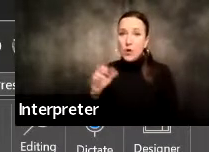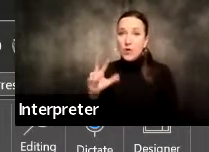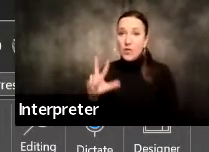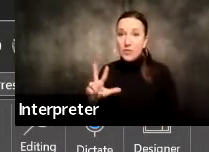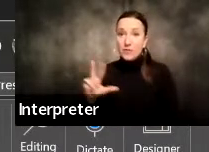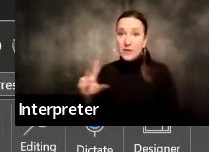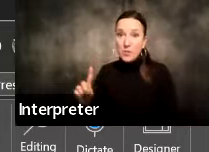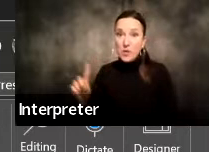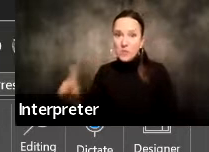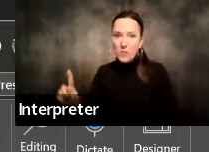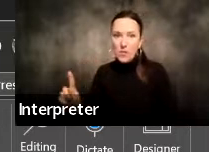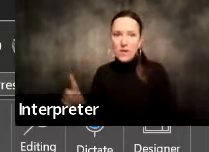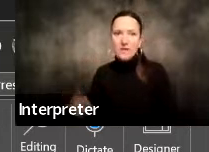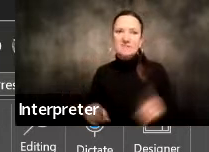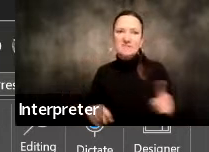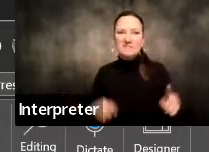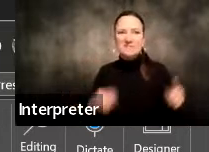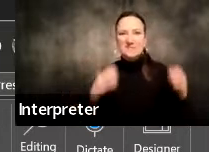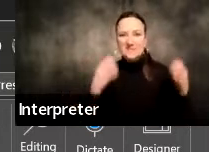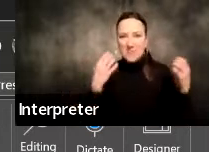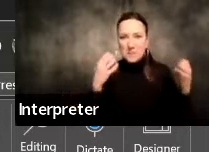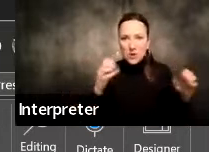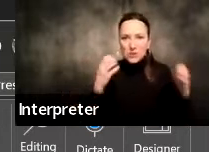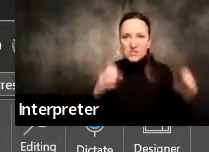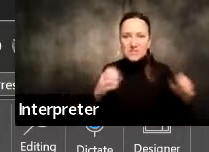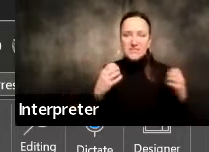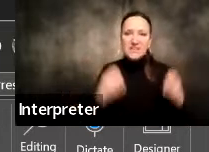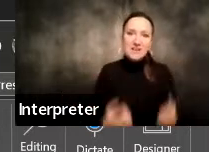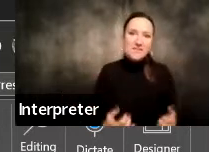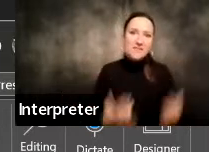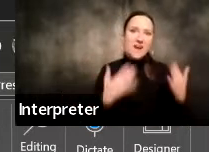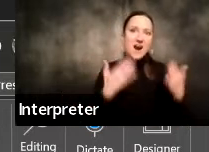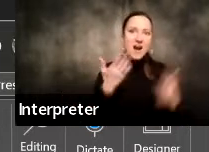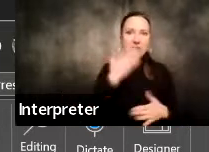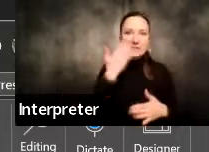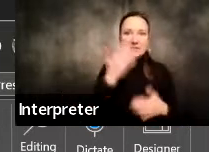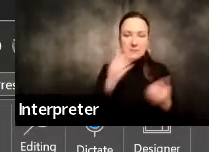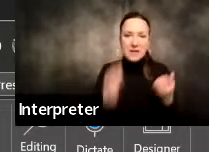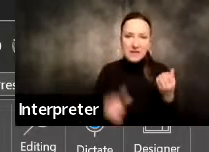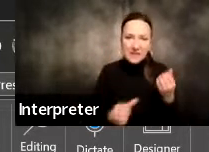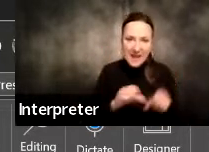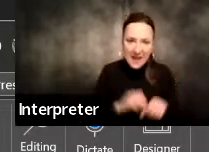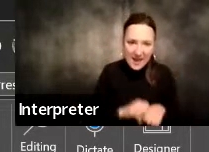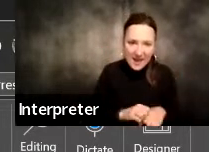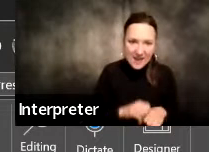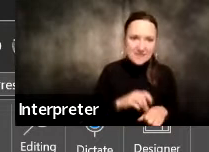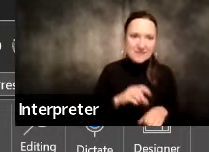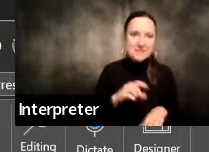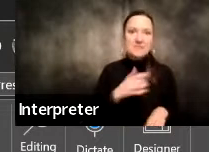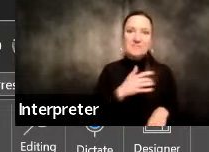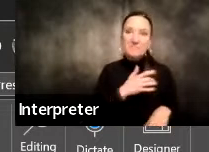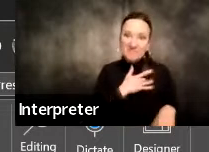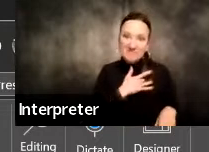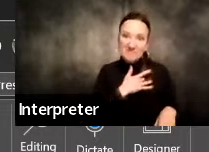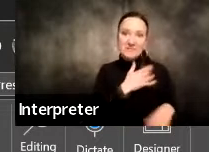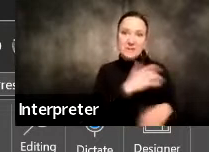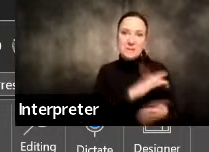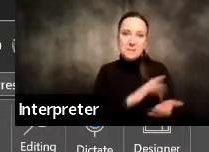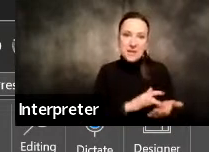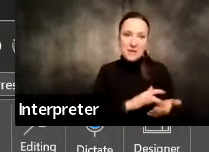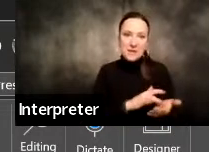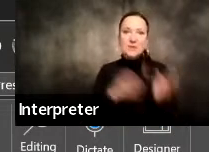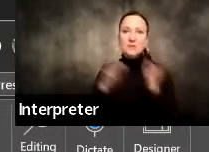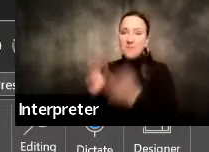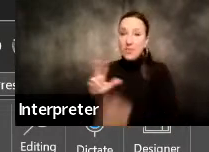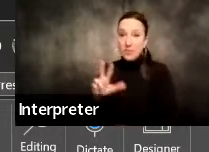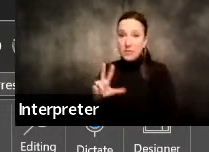medical emergencies, and fire, smoke, or the smell of gas. Non-emergency for 311 is city